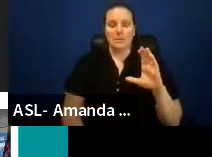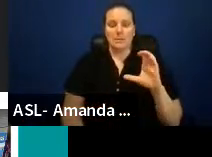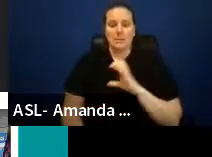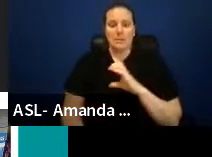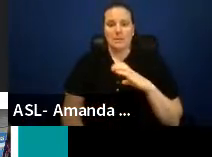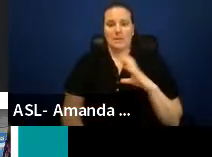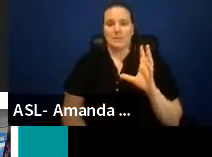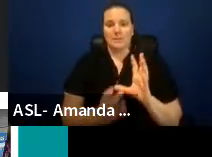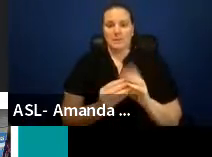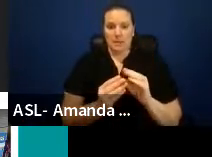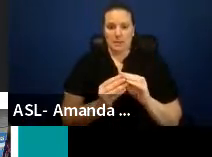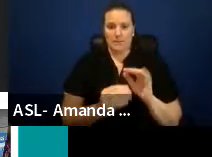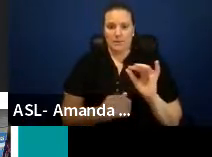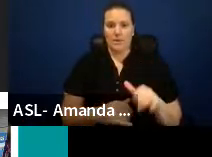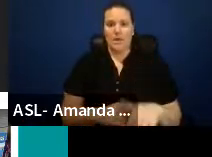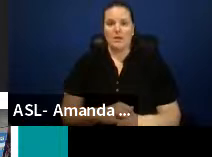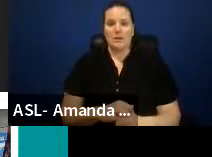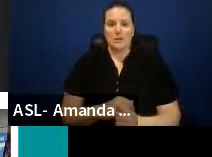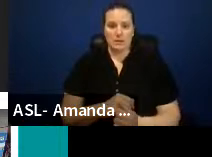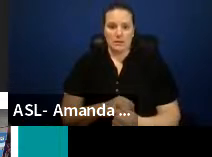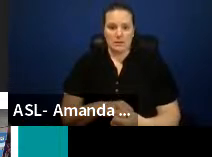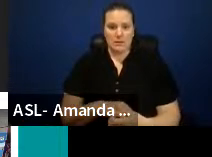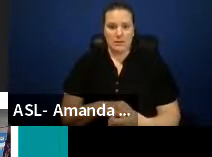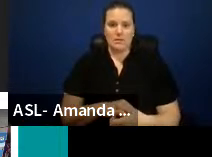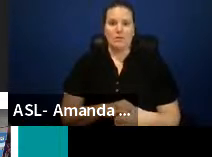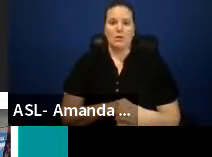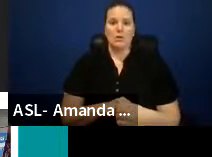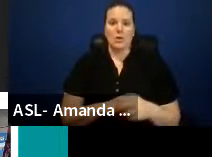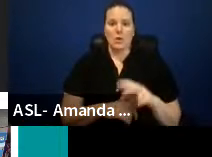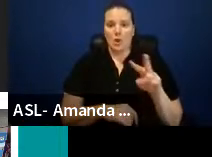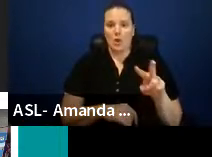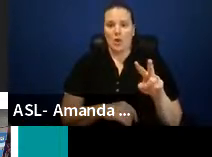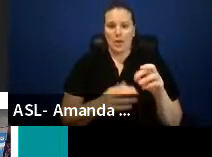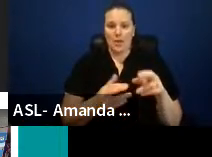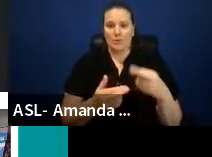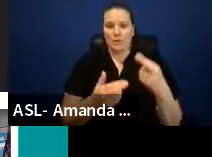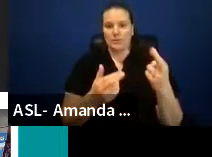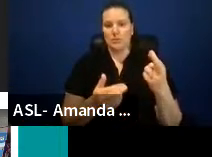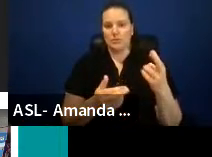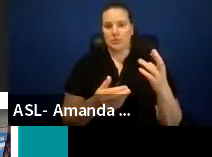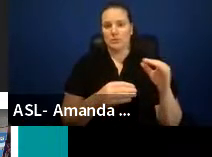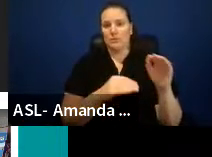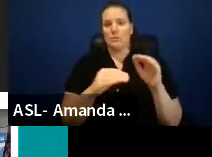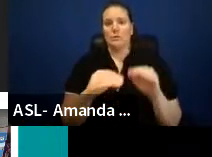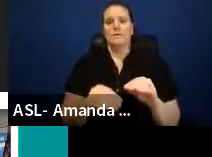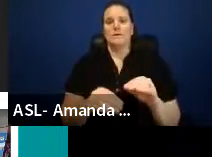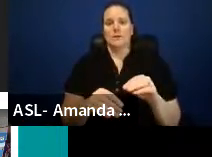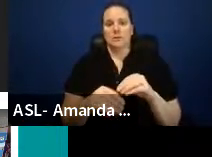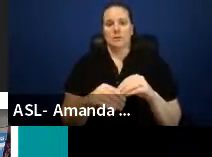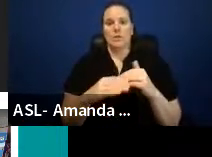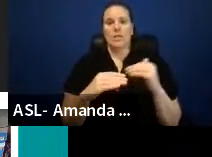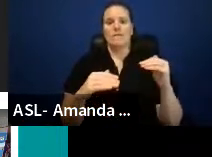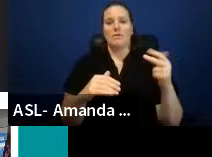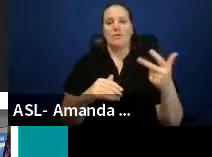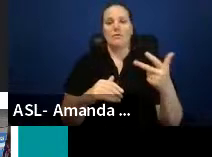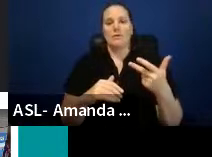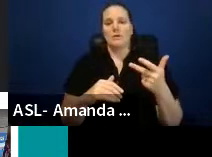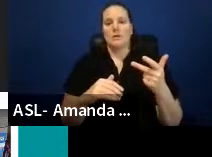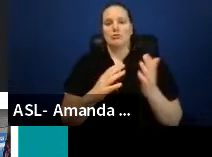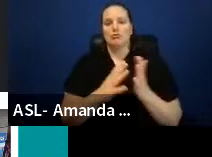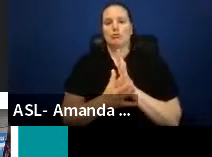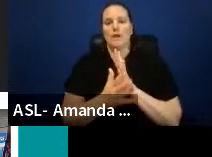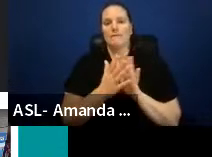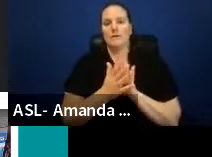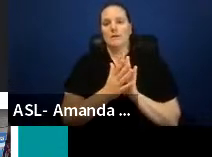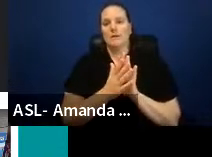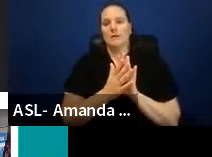an opportunity for them to look at the recommendations for moving into the level 3 traffic and revenue